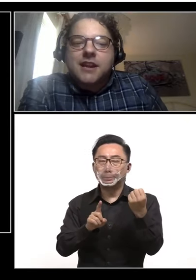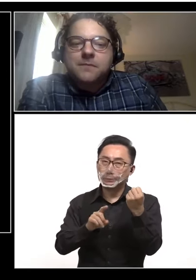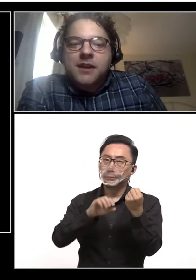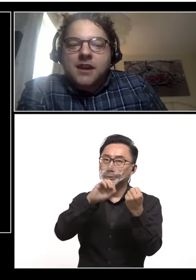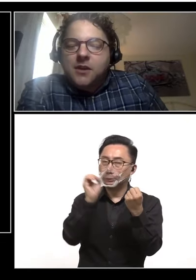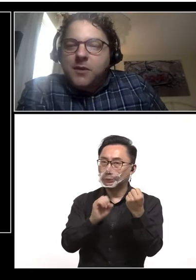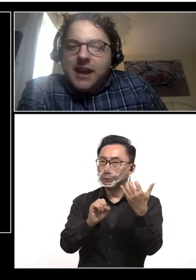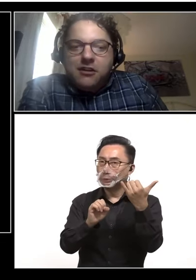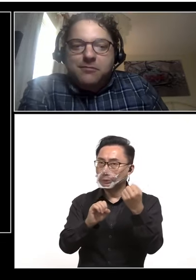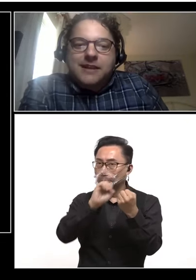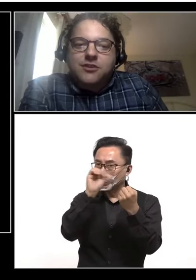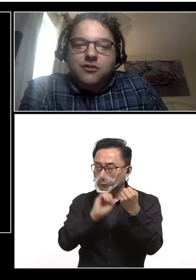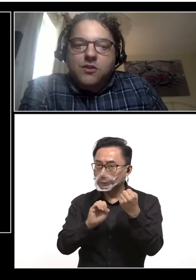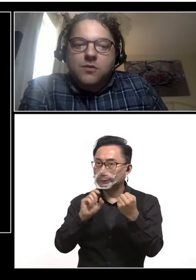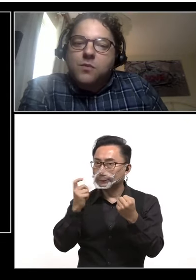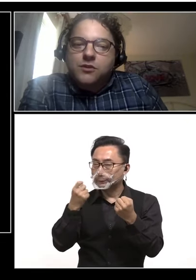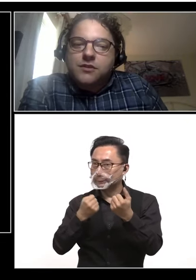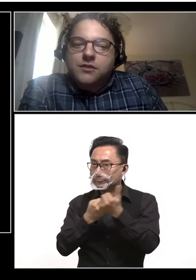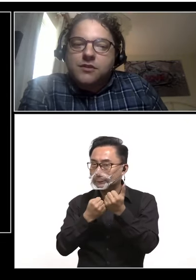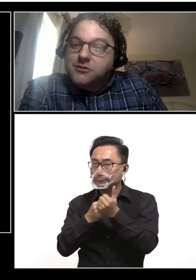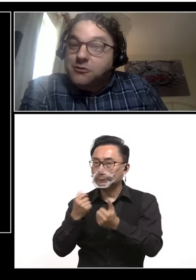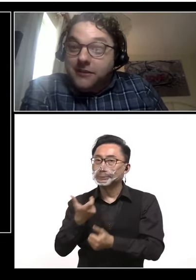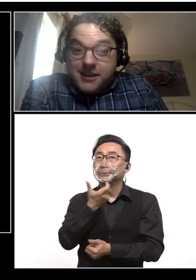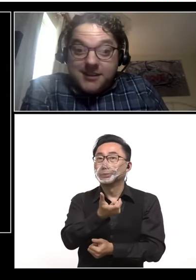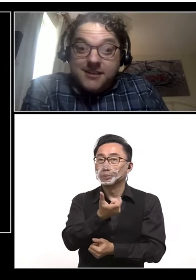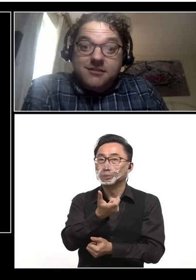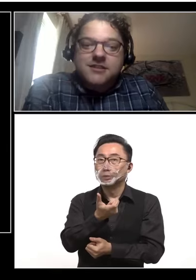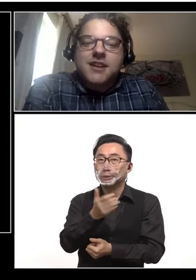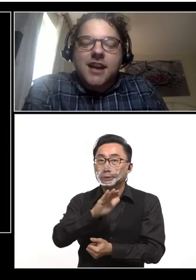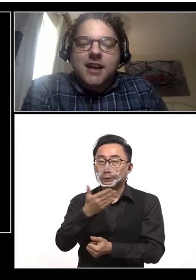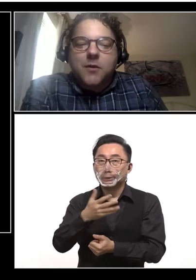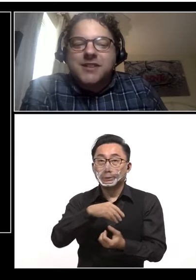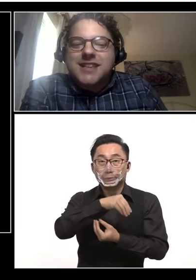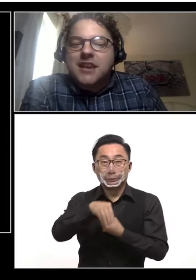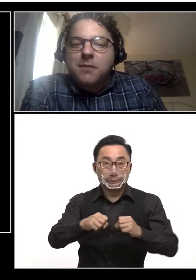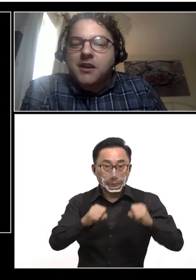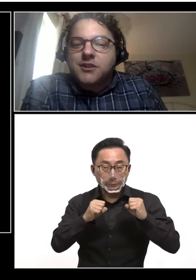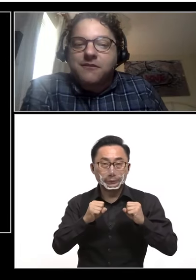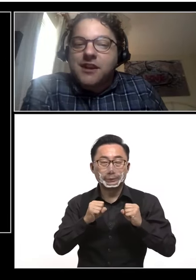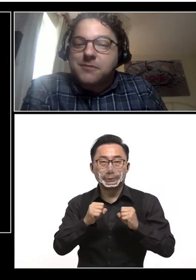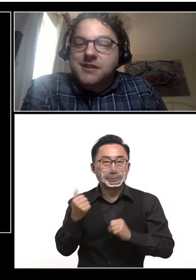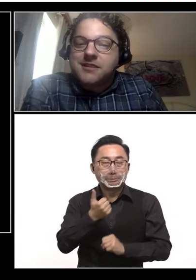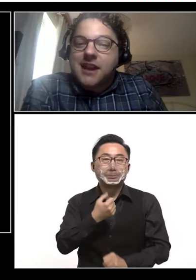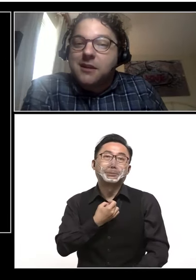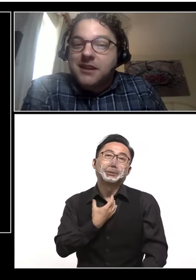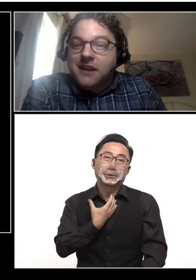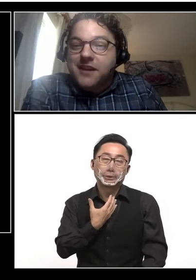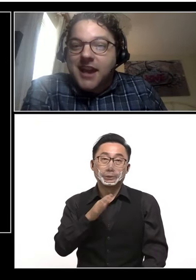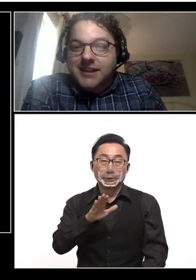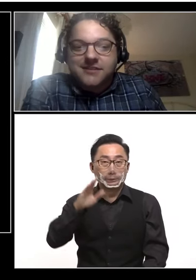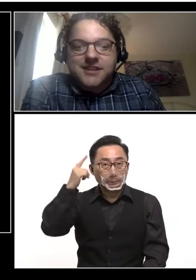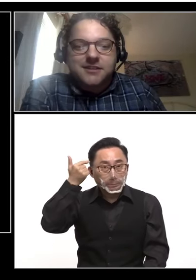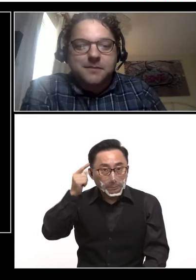self-sustaining. And we now have plans to grow once international travel has settled, and we're seeking partnership investment to scale up the